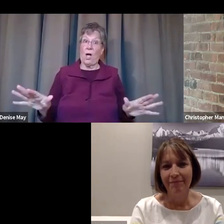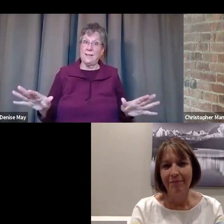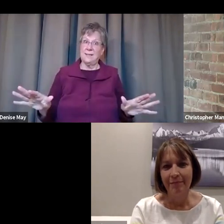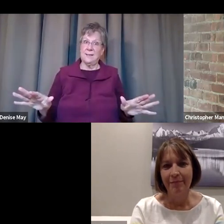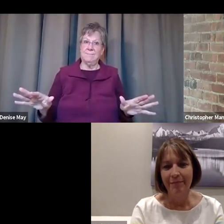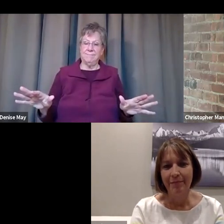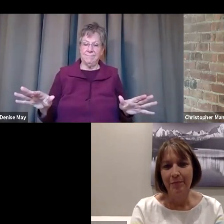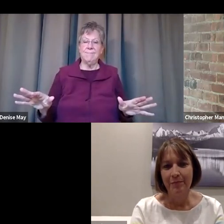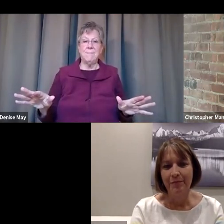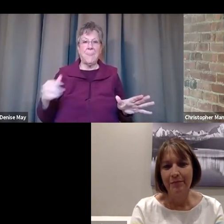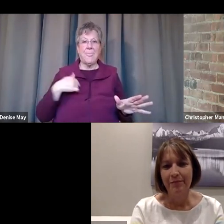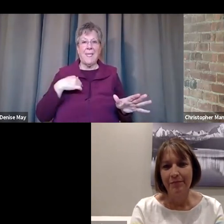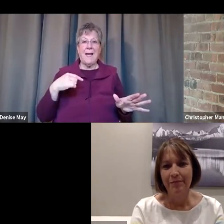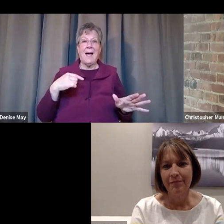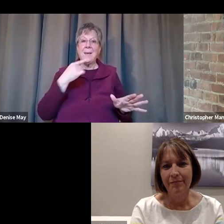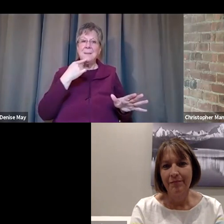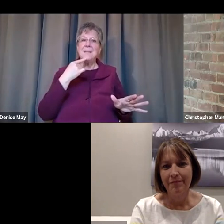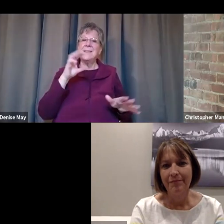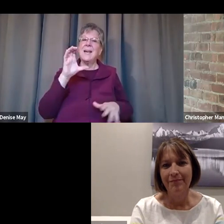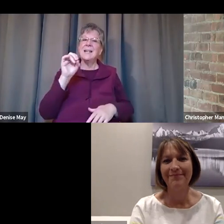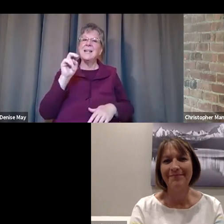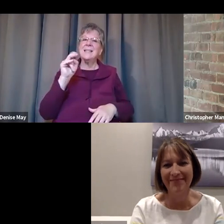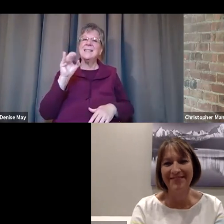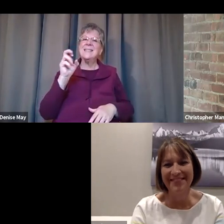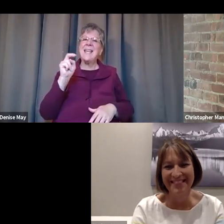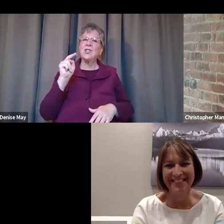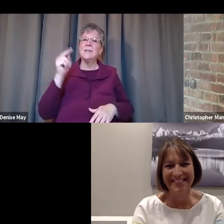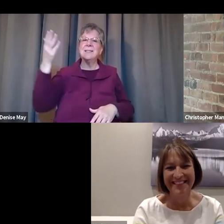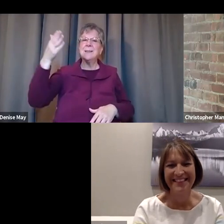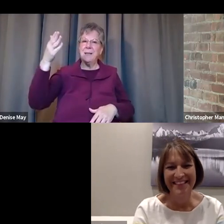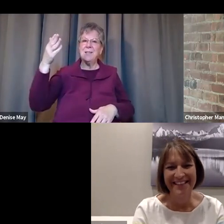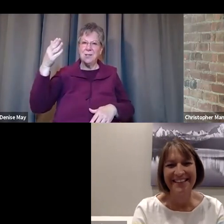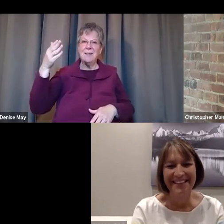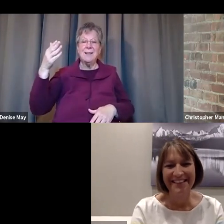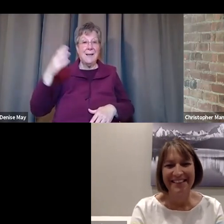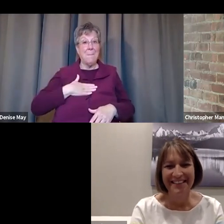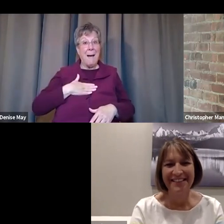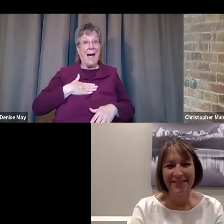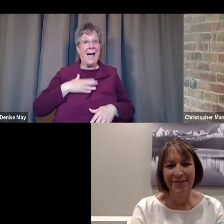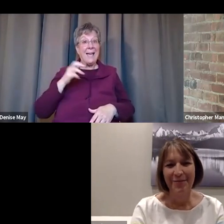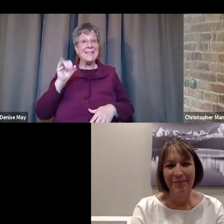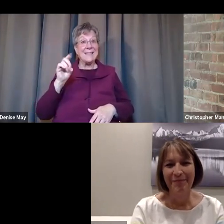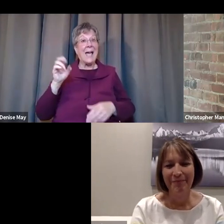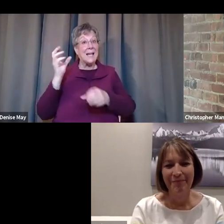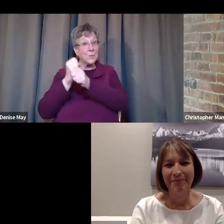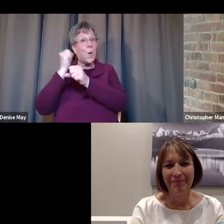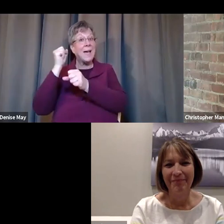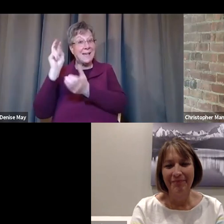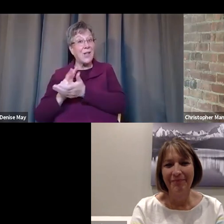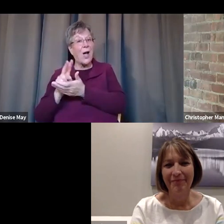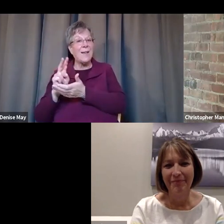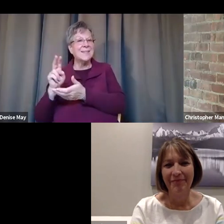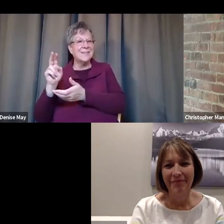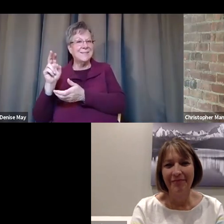so. I missed the concession speech. I'm old enough so that my side has won and lost elections. And I always